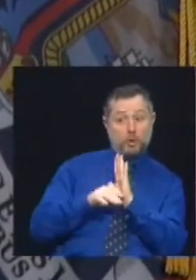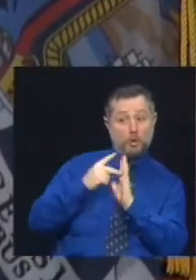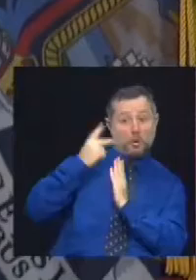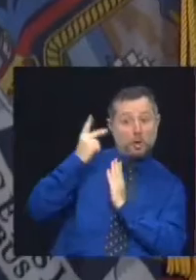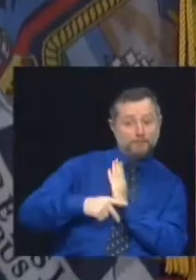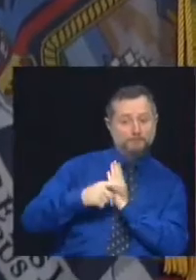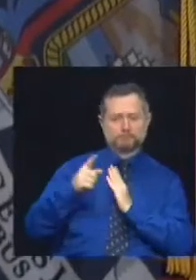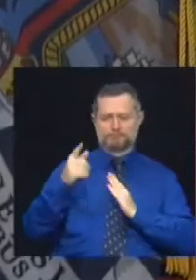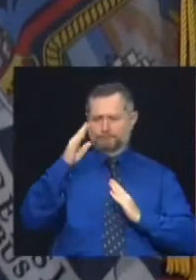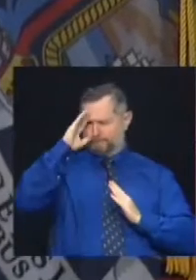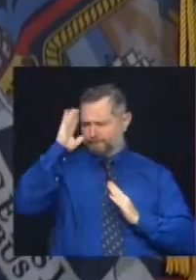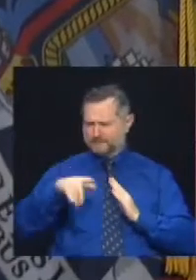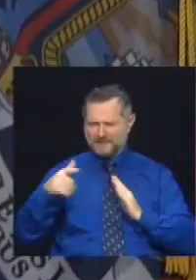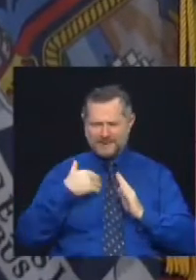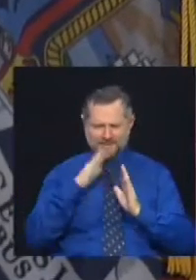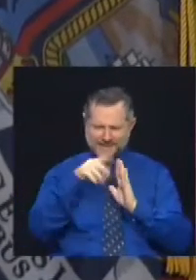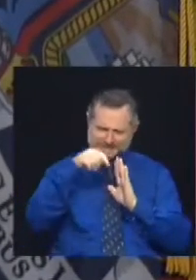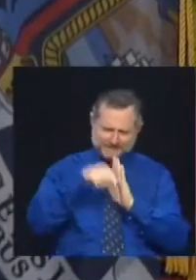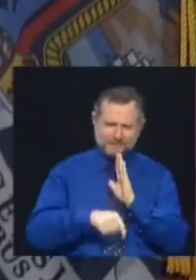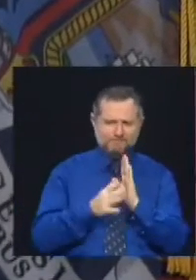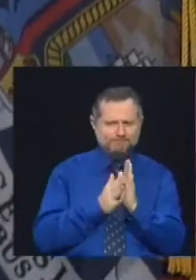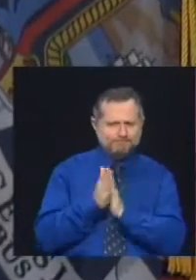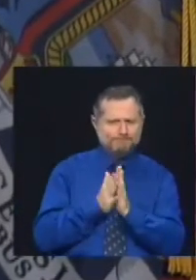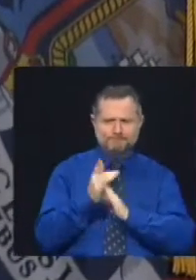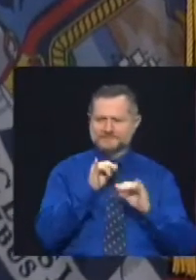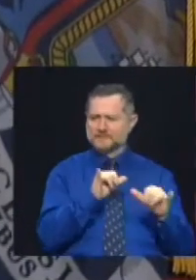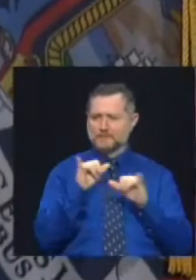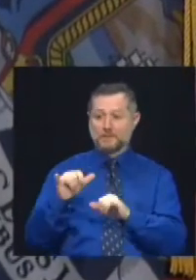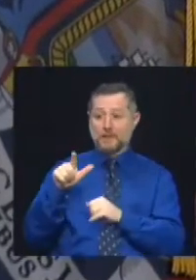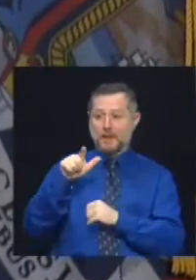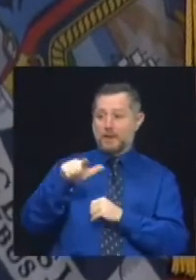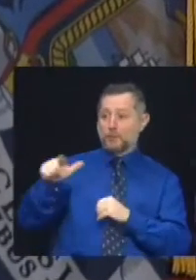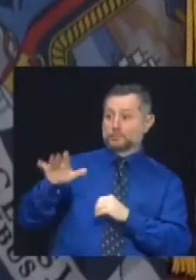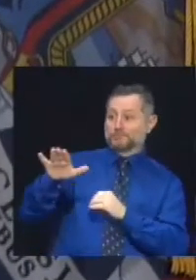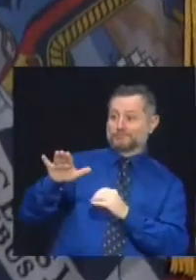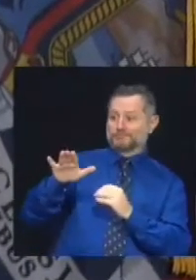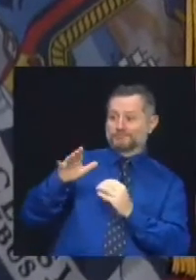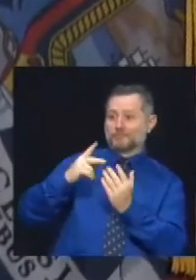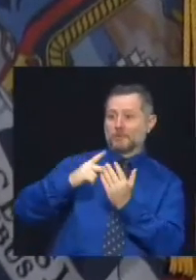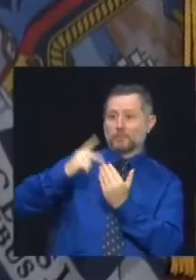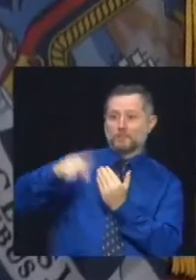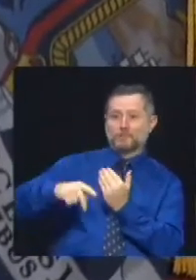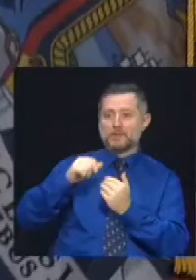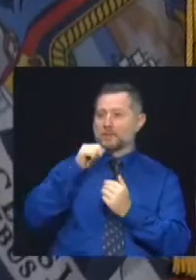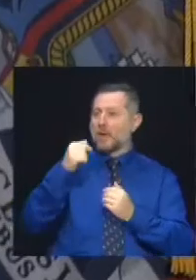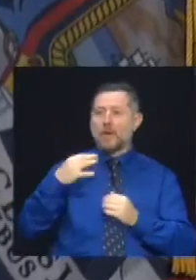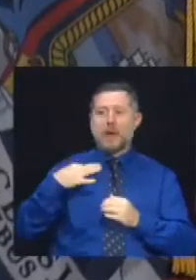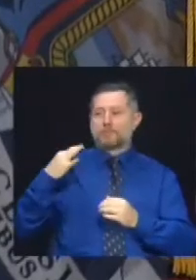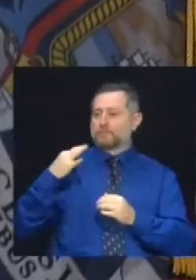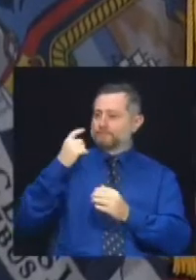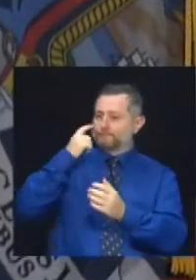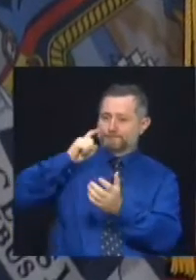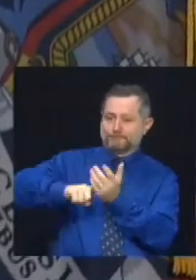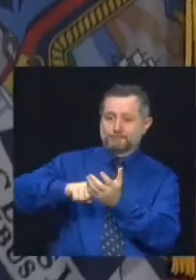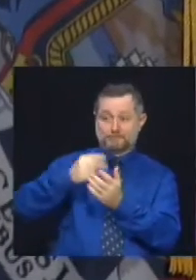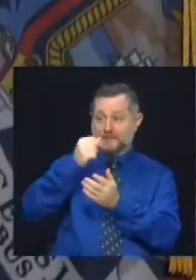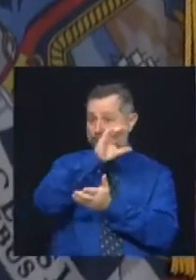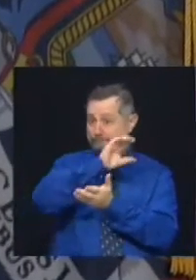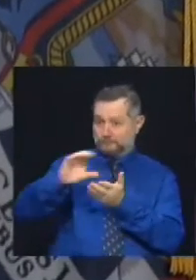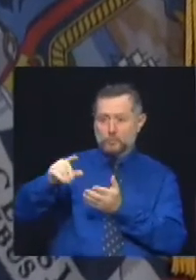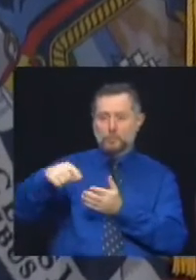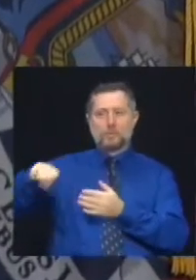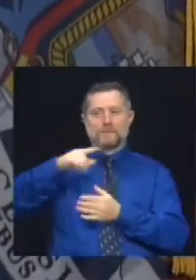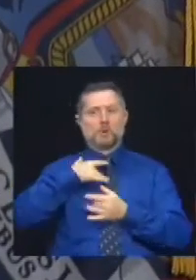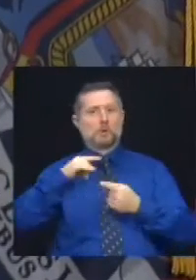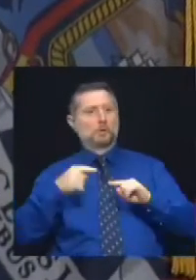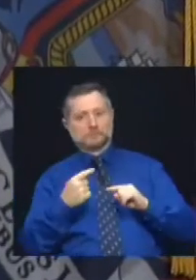program. The money's there. These people were not eligible for other forms of assistance, and they're hurting, and they're part of the New York family, and I'm going to